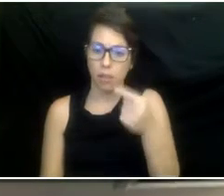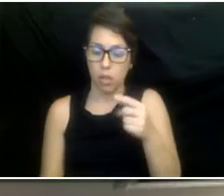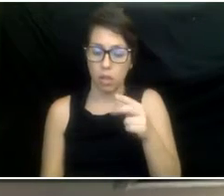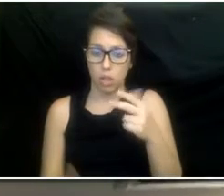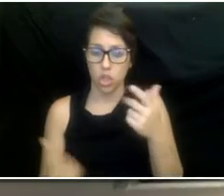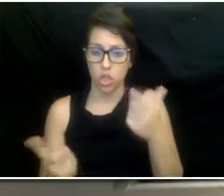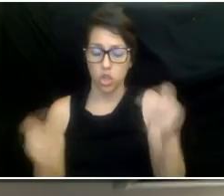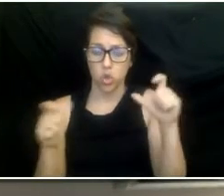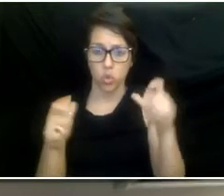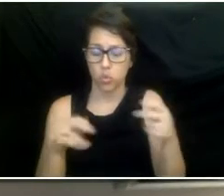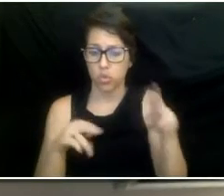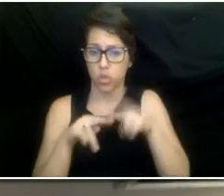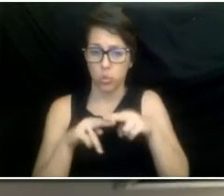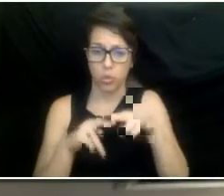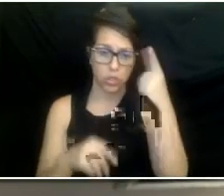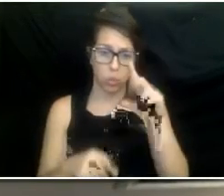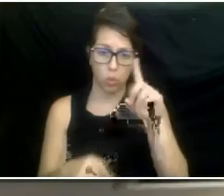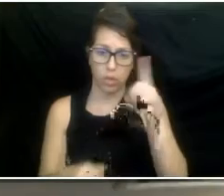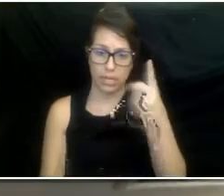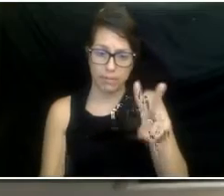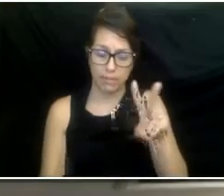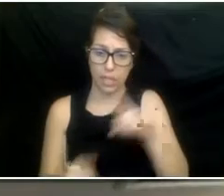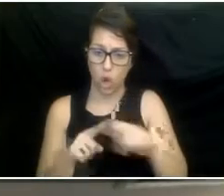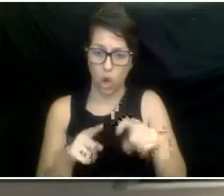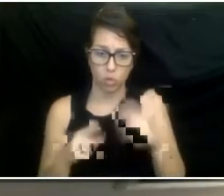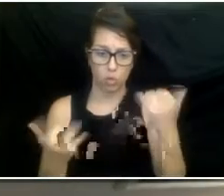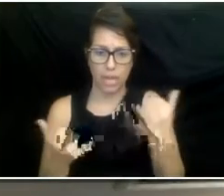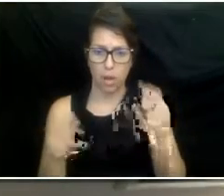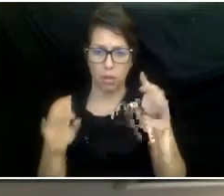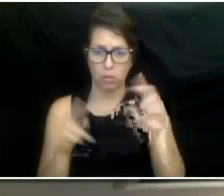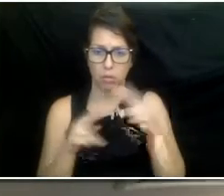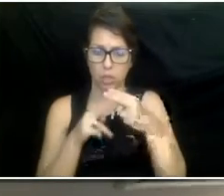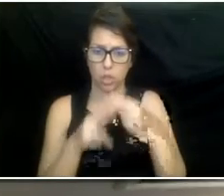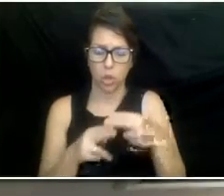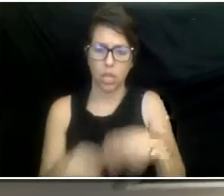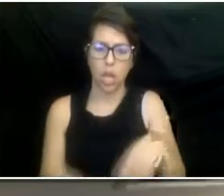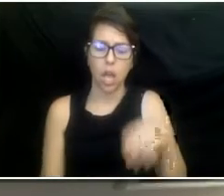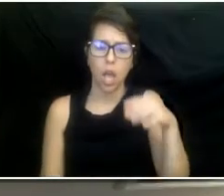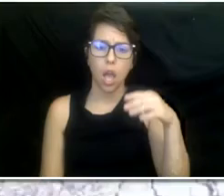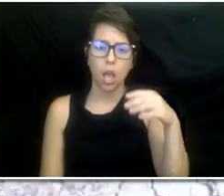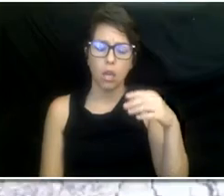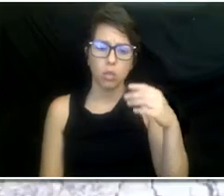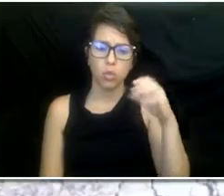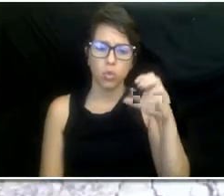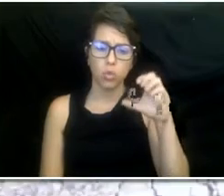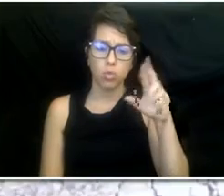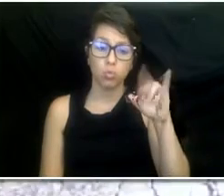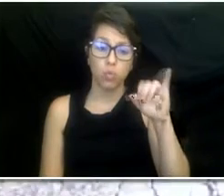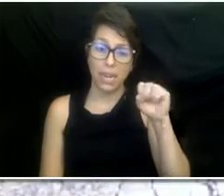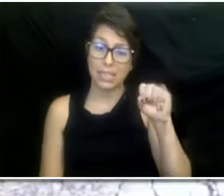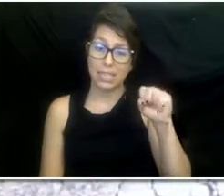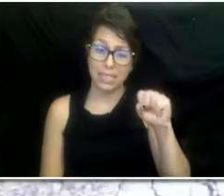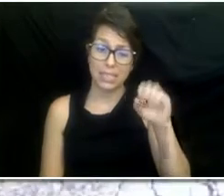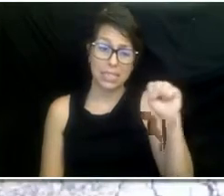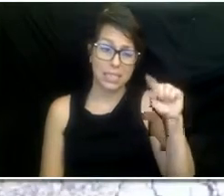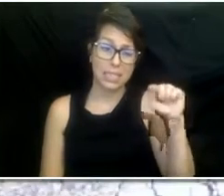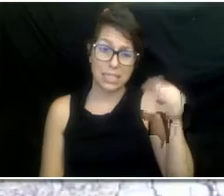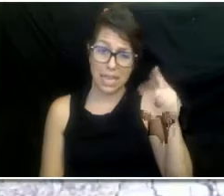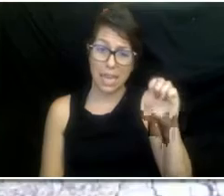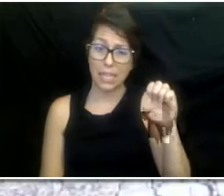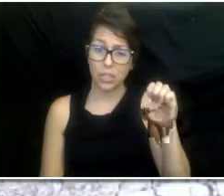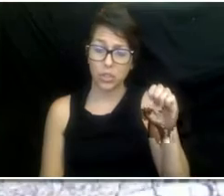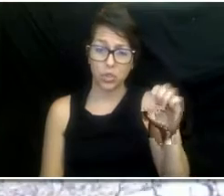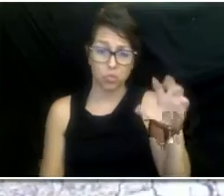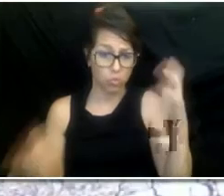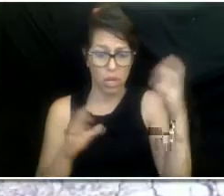provided and what's done so if you can maybe just end by saying how we can make that connection I would encourage uh that service provider